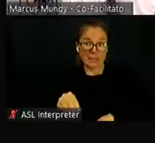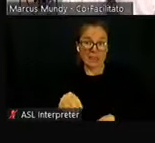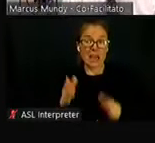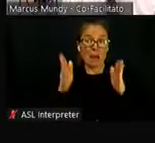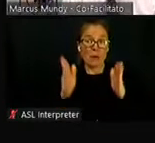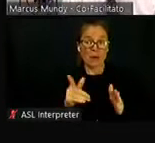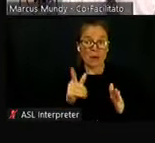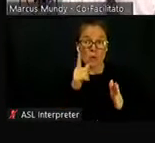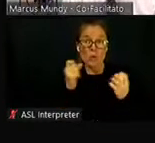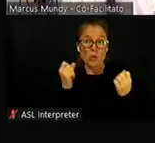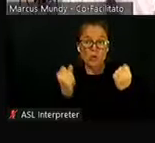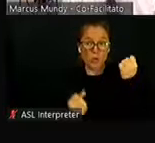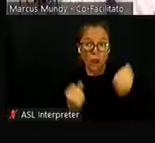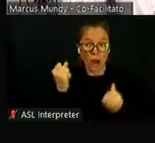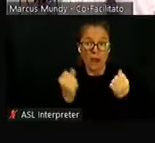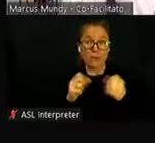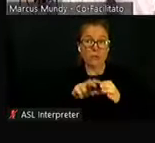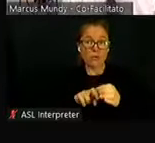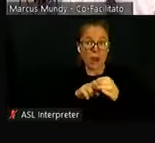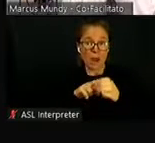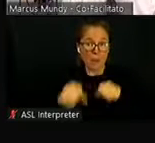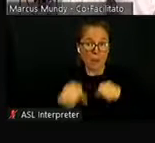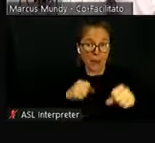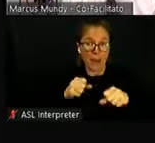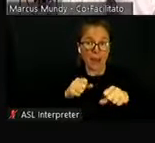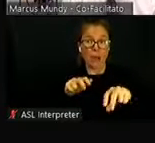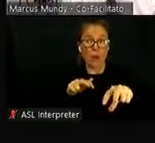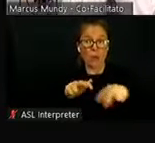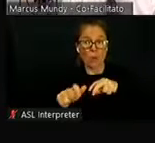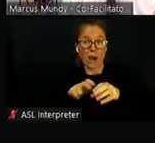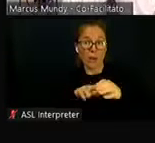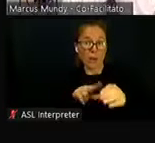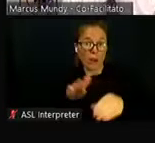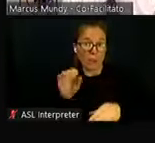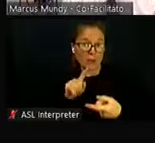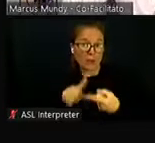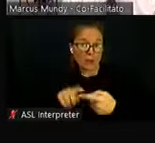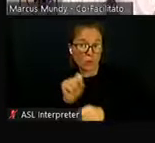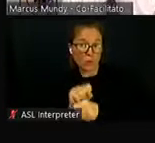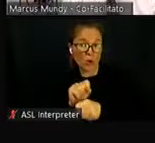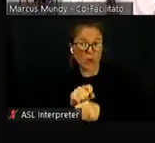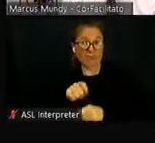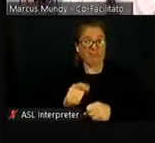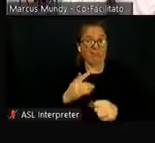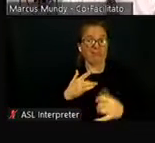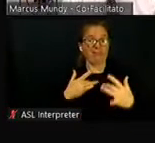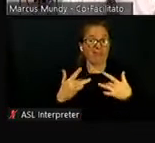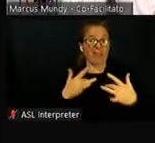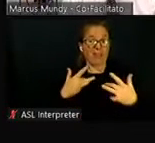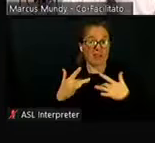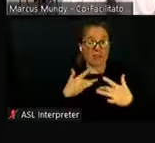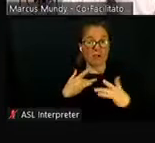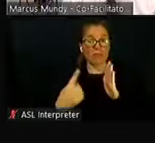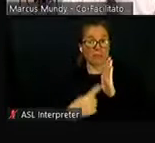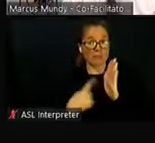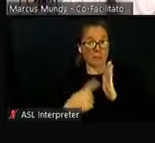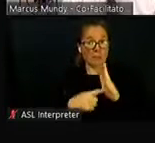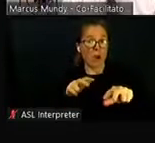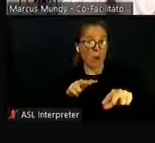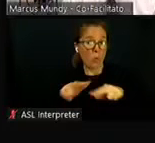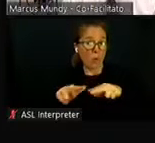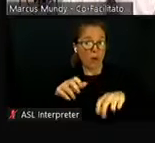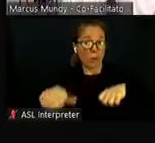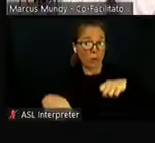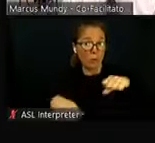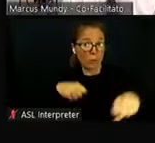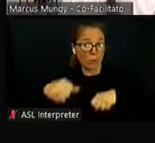drives, rides my bike, and walks and takes the bus to work, this is really concerning. On the occasion that I walk or ride my bicycle,